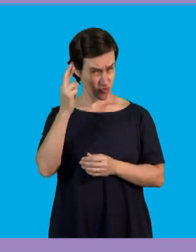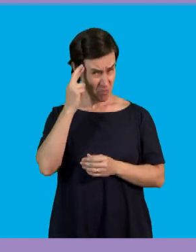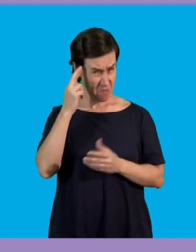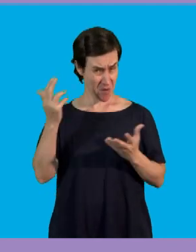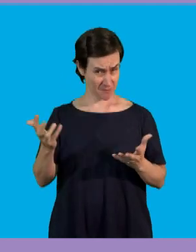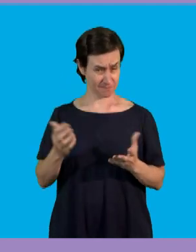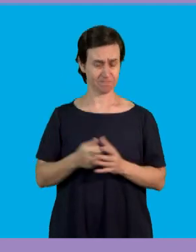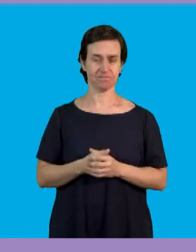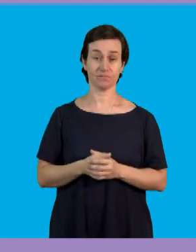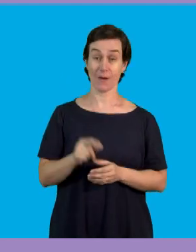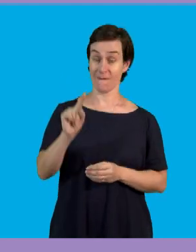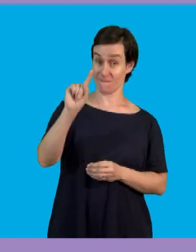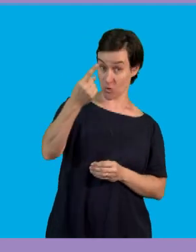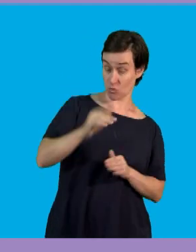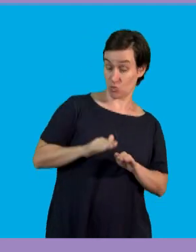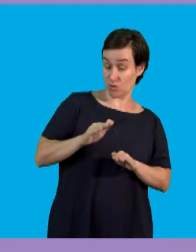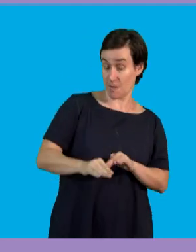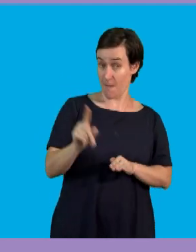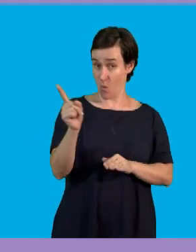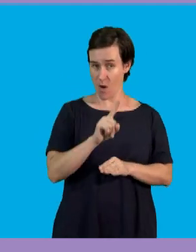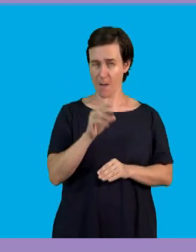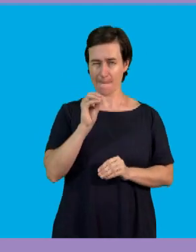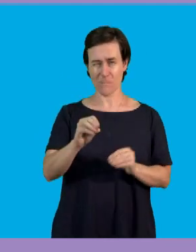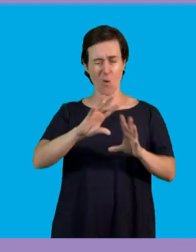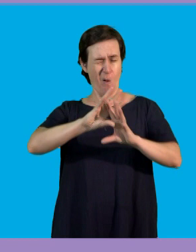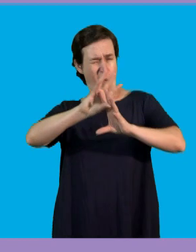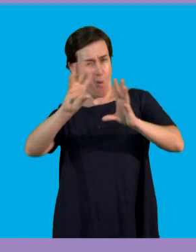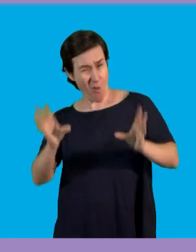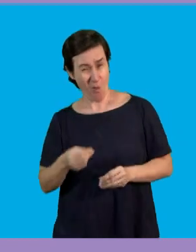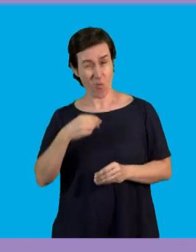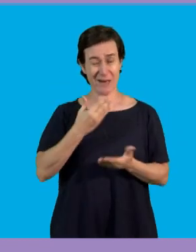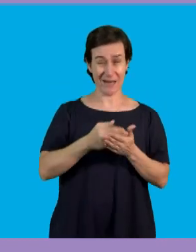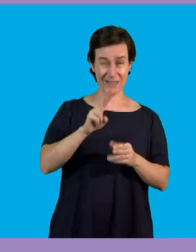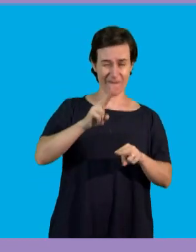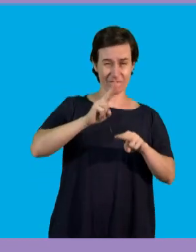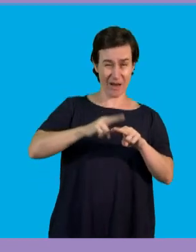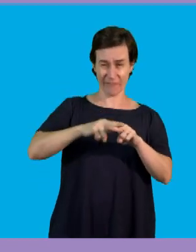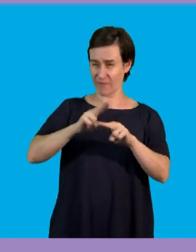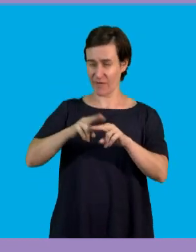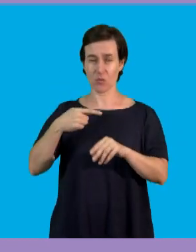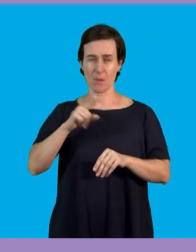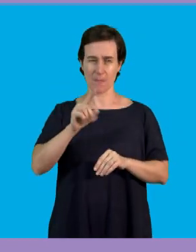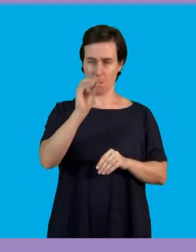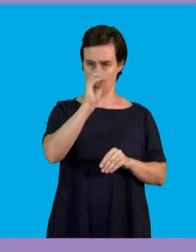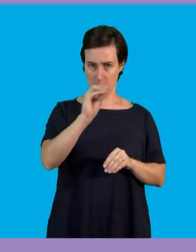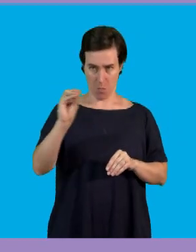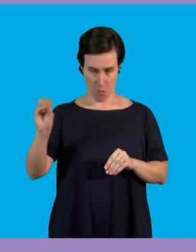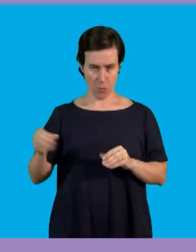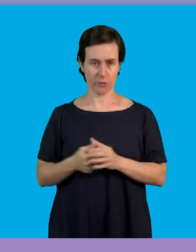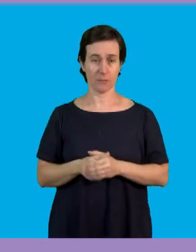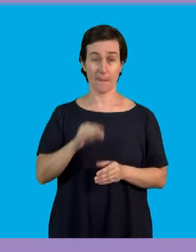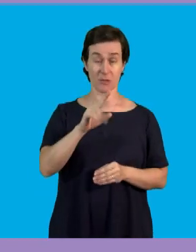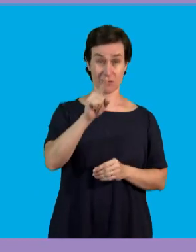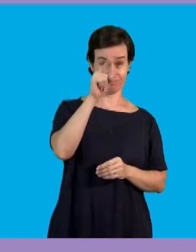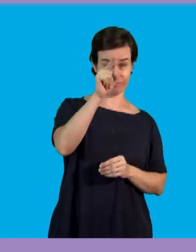look for, firstly, we are going to list all of the factors that we can see without repeating a factor. So you can see that in both